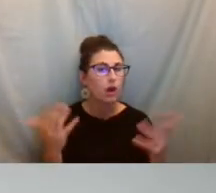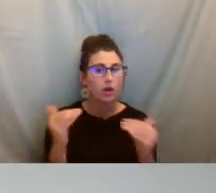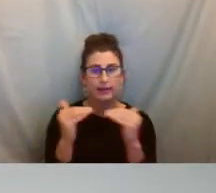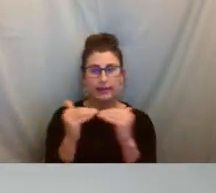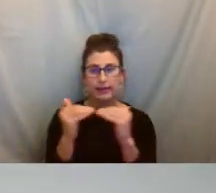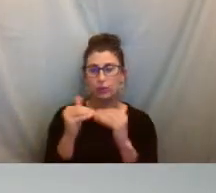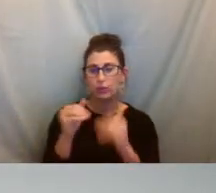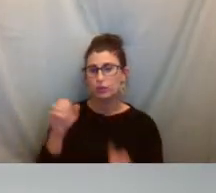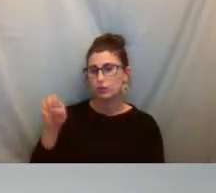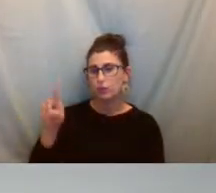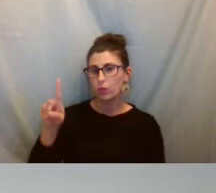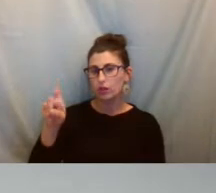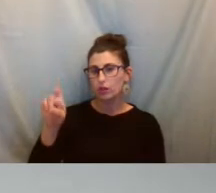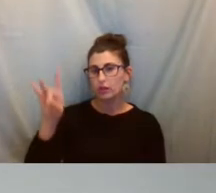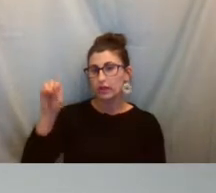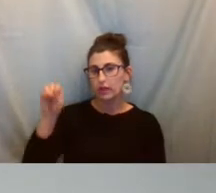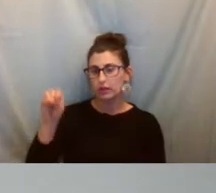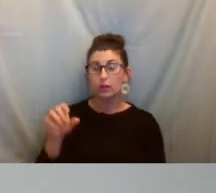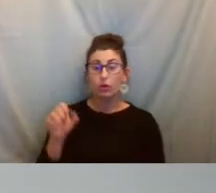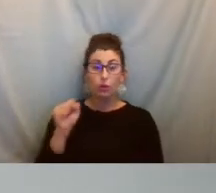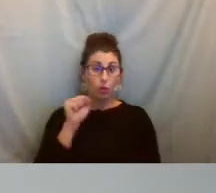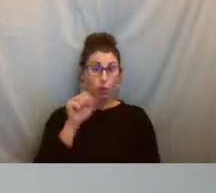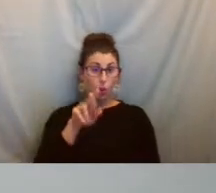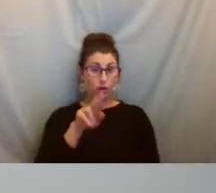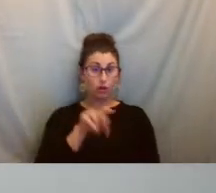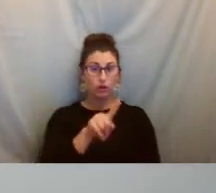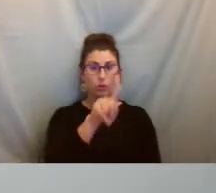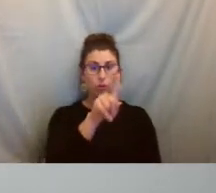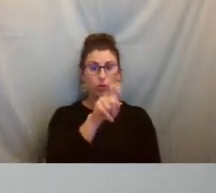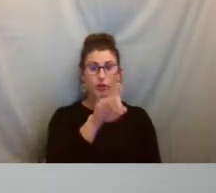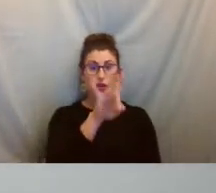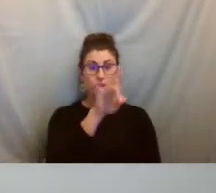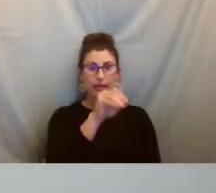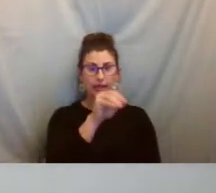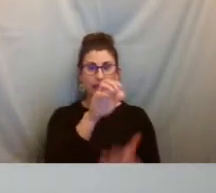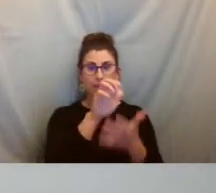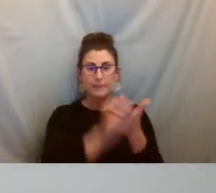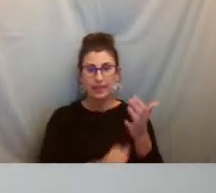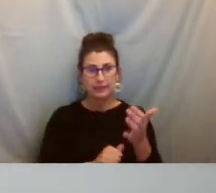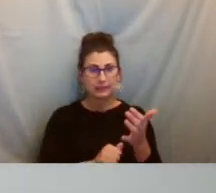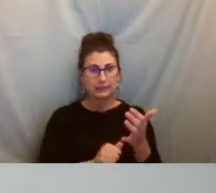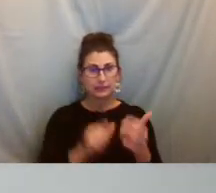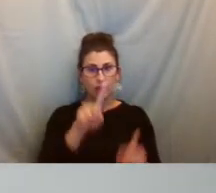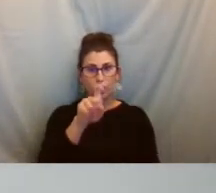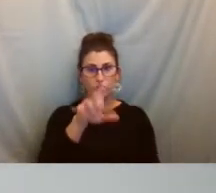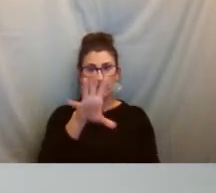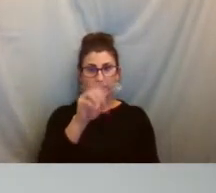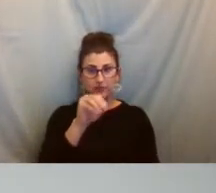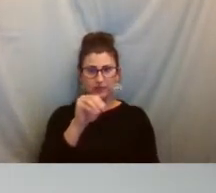180? Or you can think 180 minus 150. How much does that get?